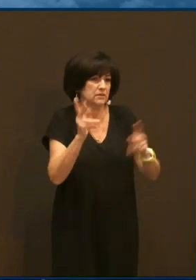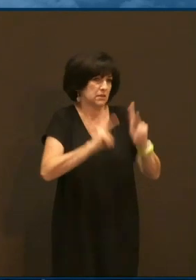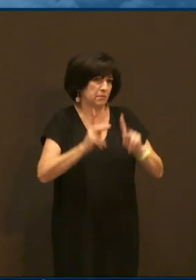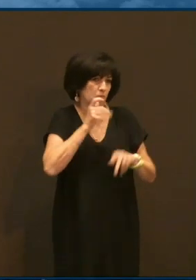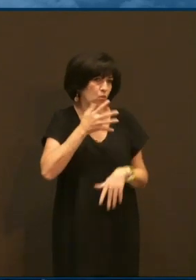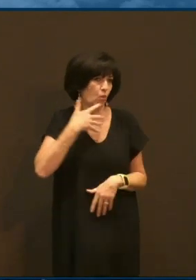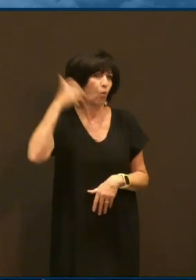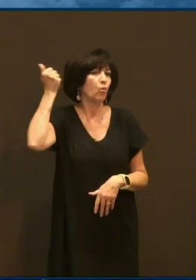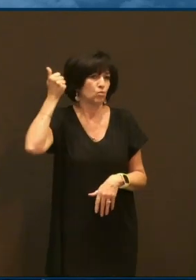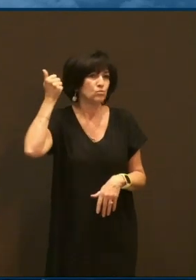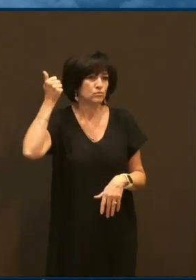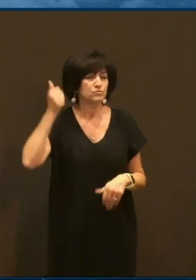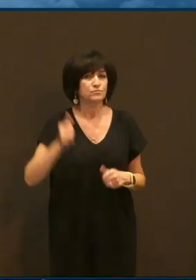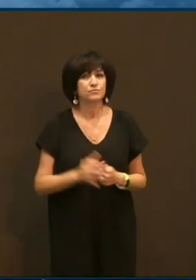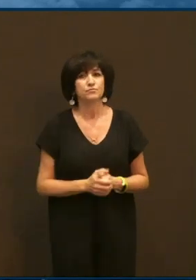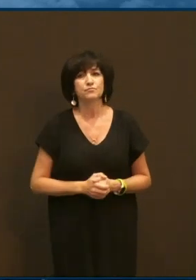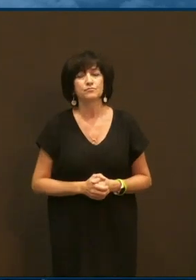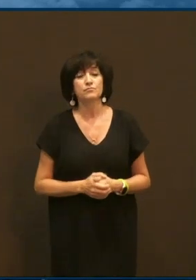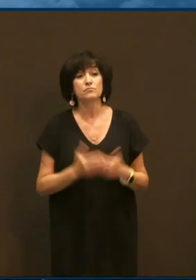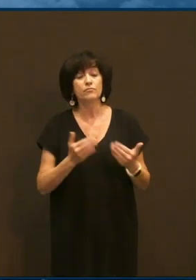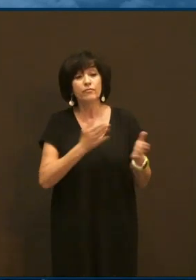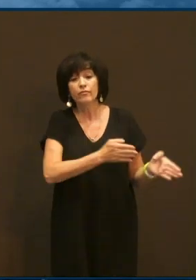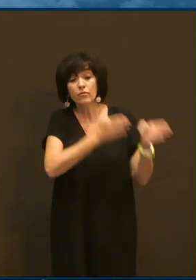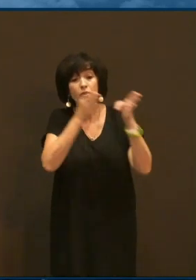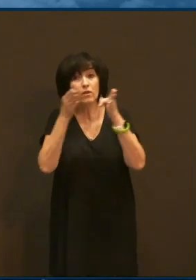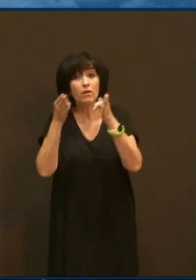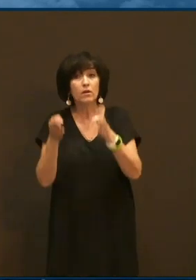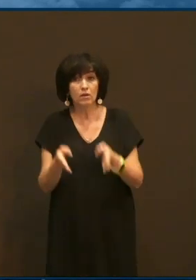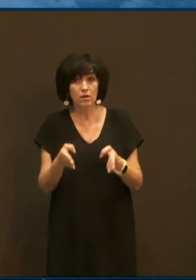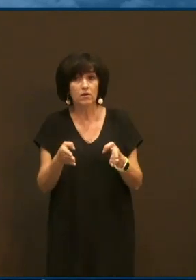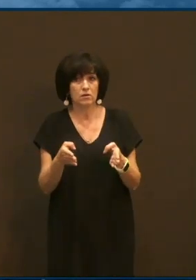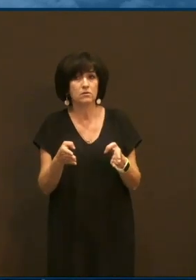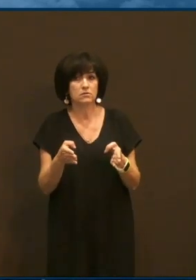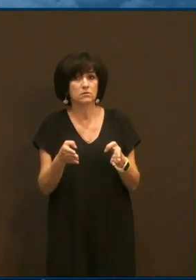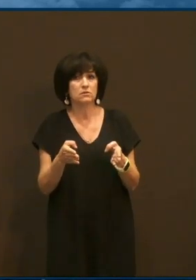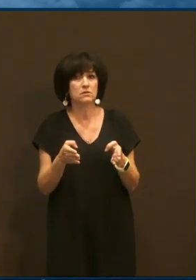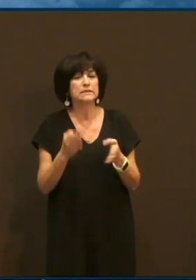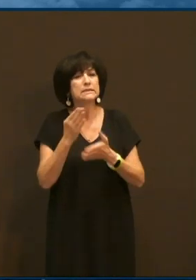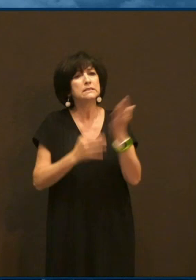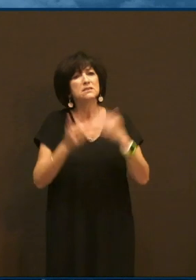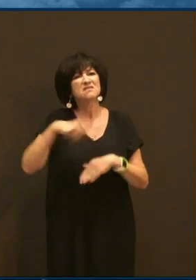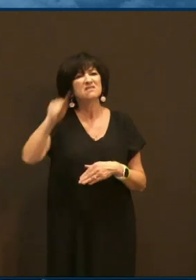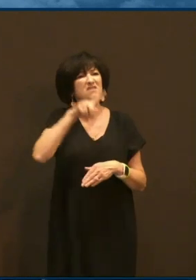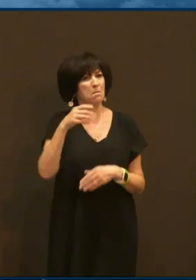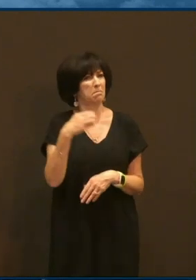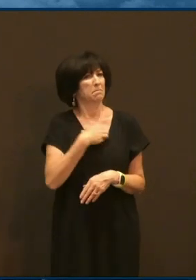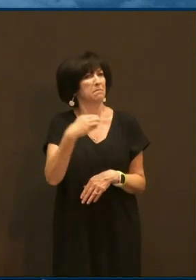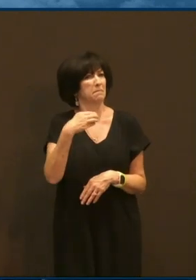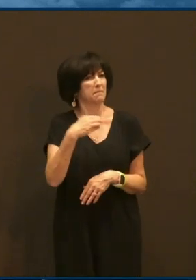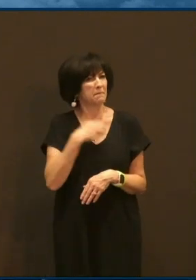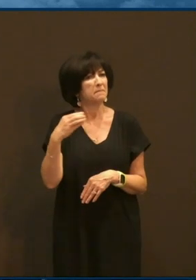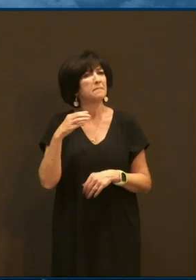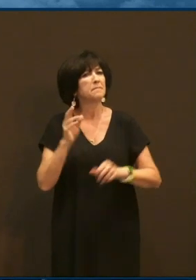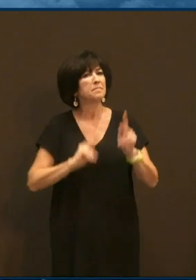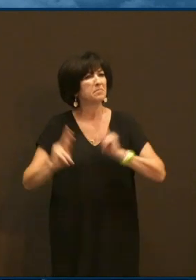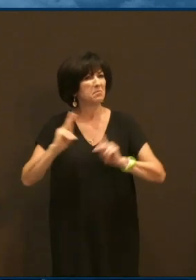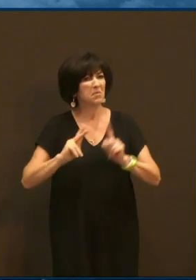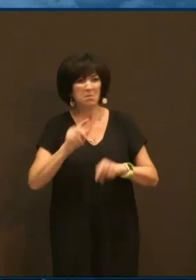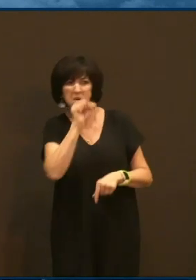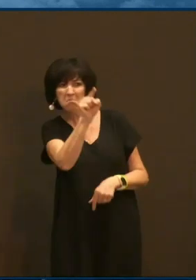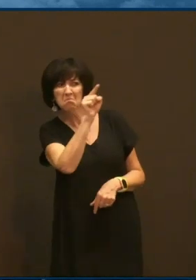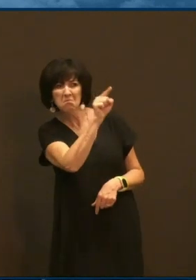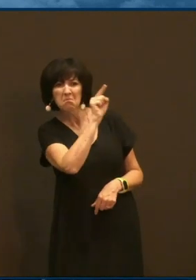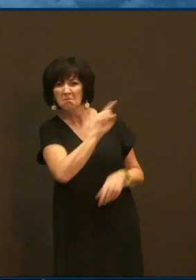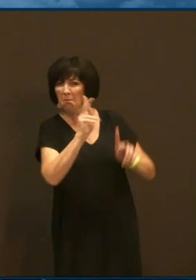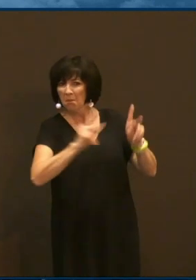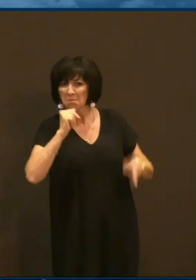So the next item I want to touch base on is complaint and enforcement strategies. So Governor Carney mentioned